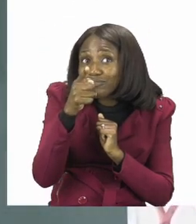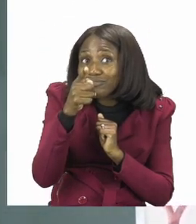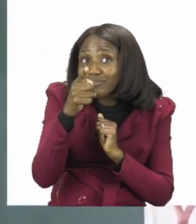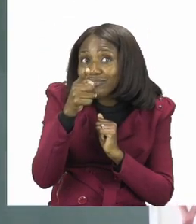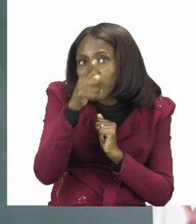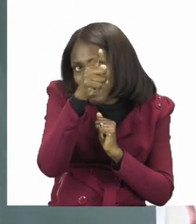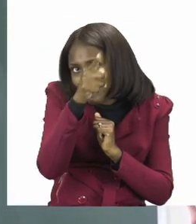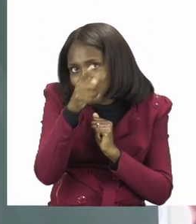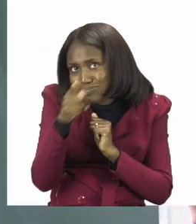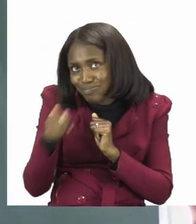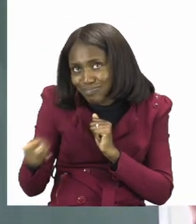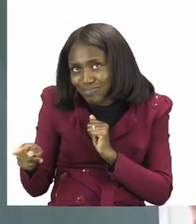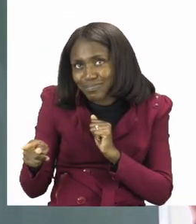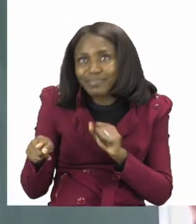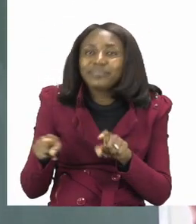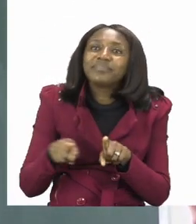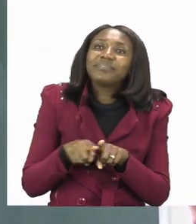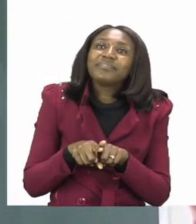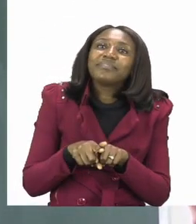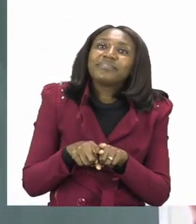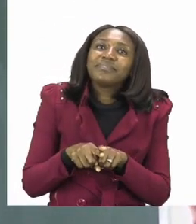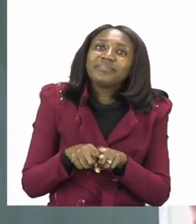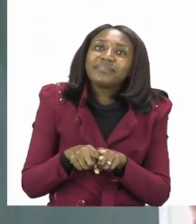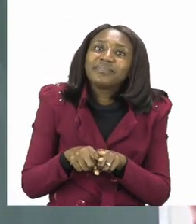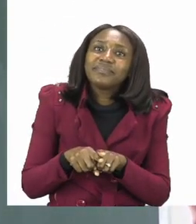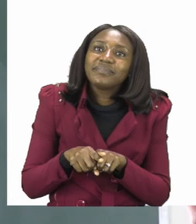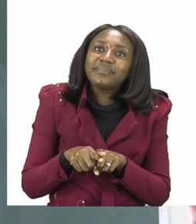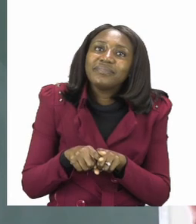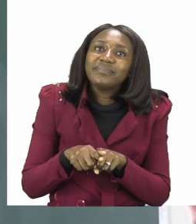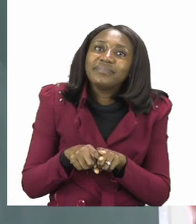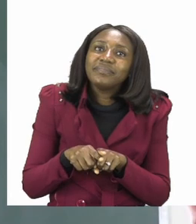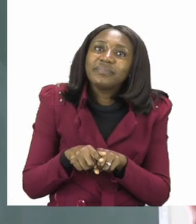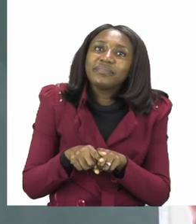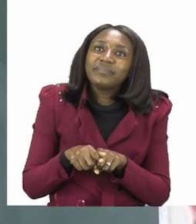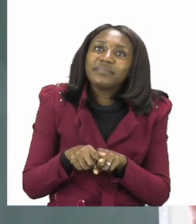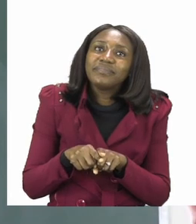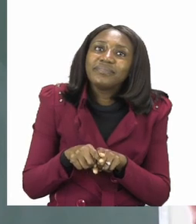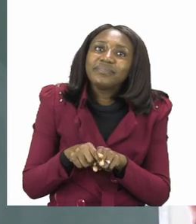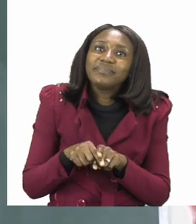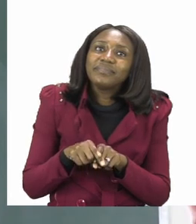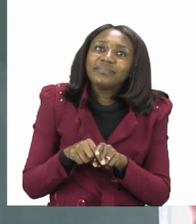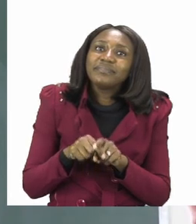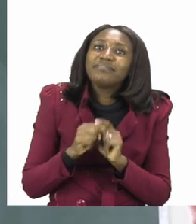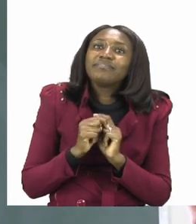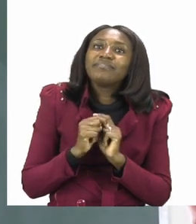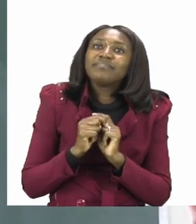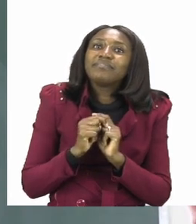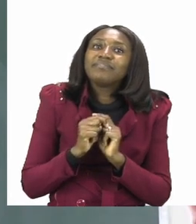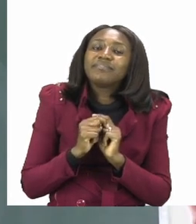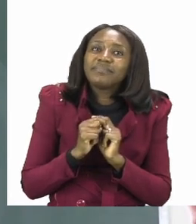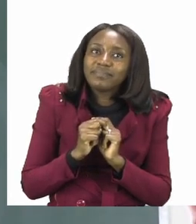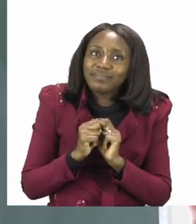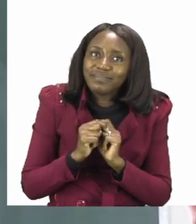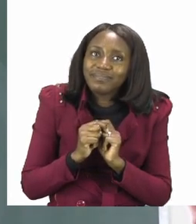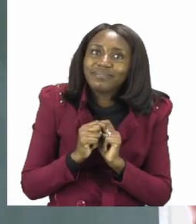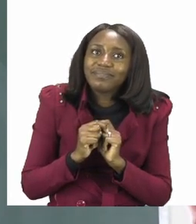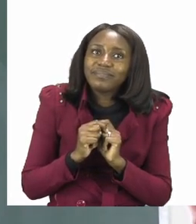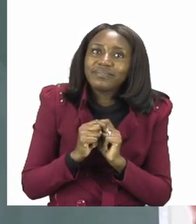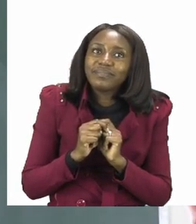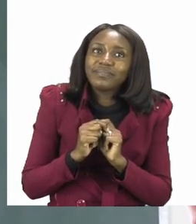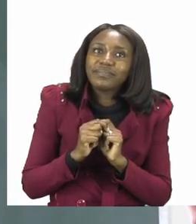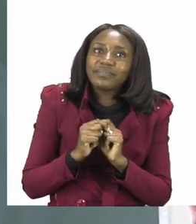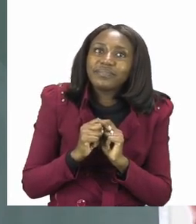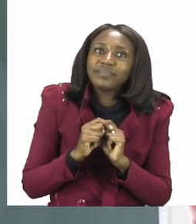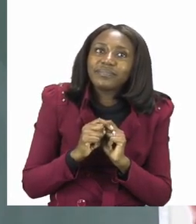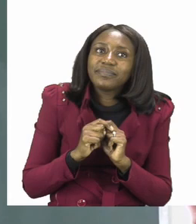here. So, we draw a line from the cube 3D shape to the item that looks like a